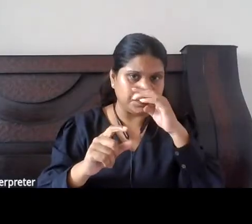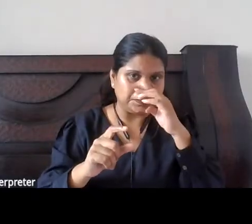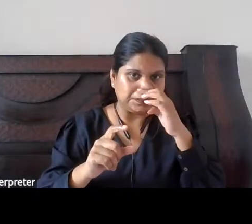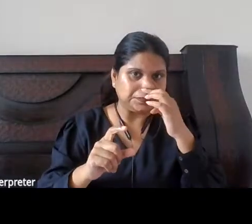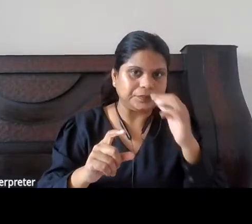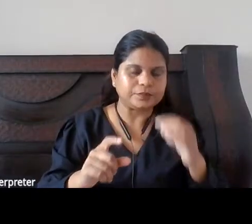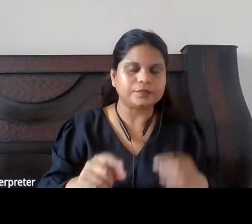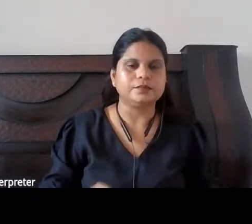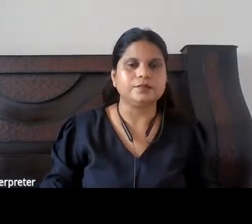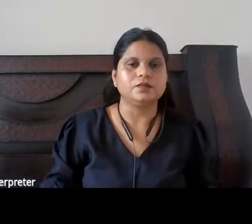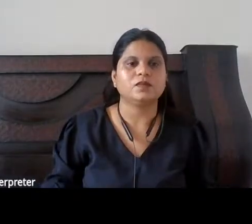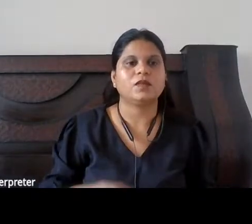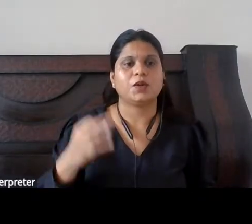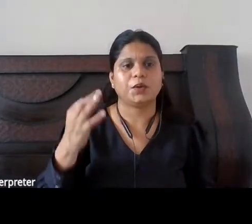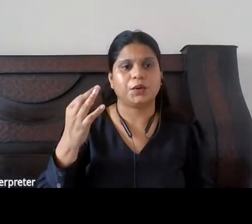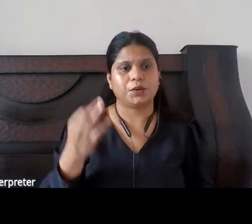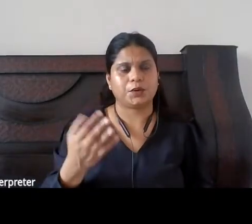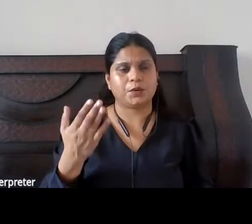new movement.